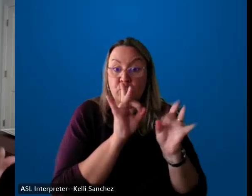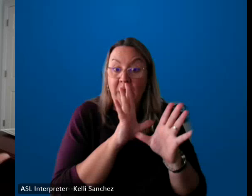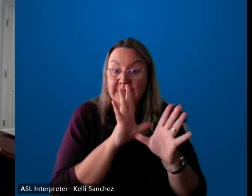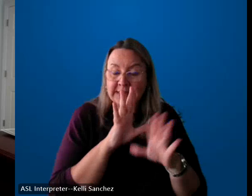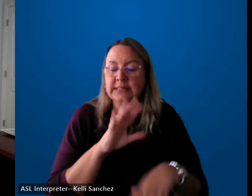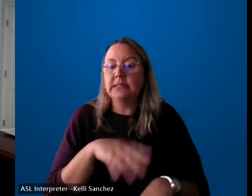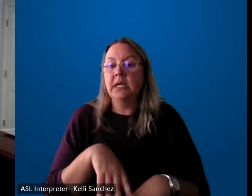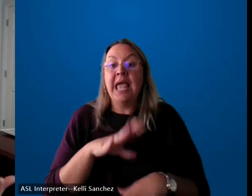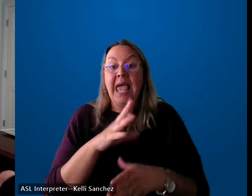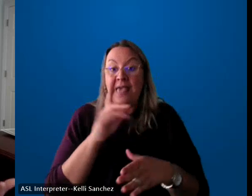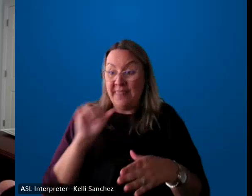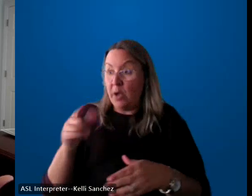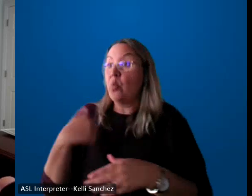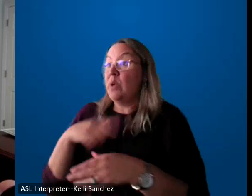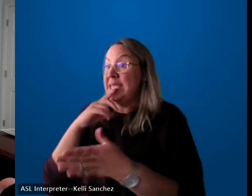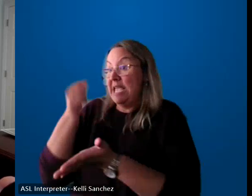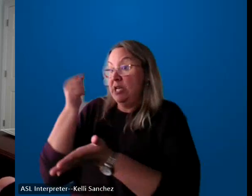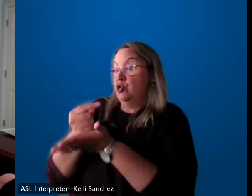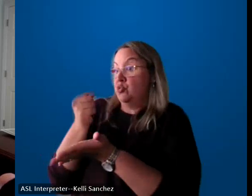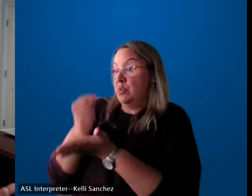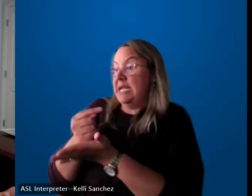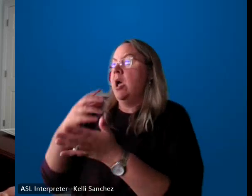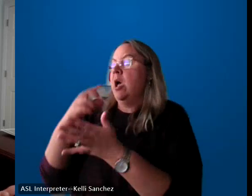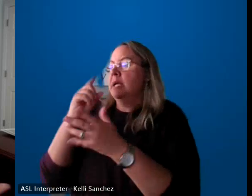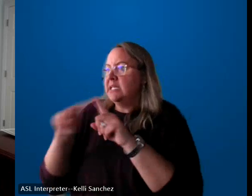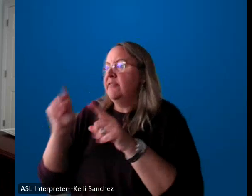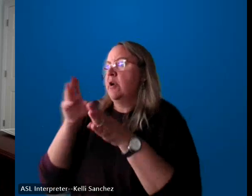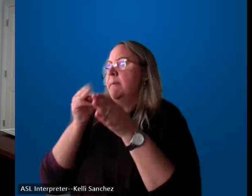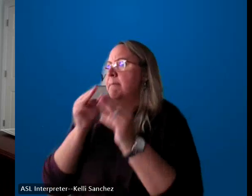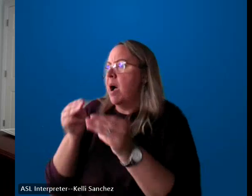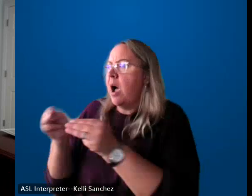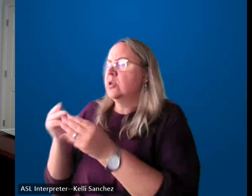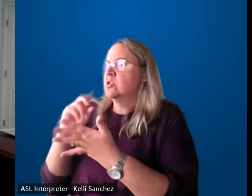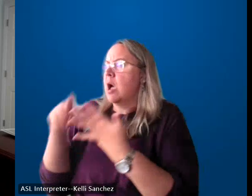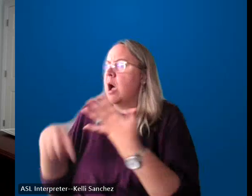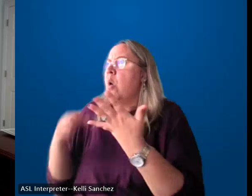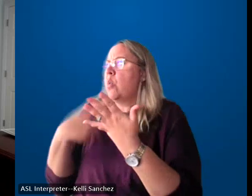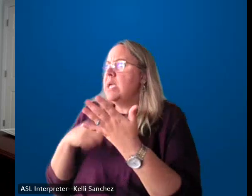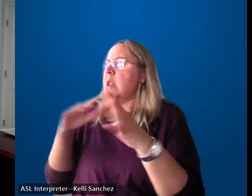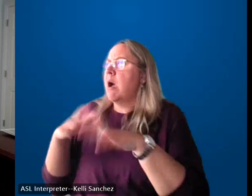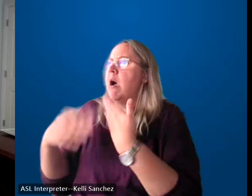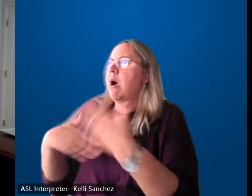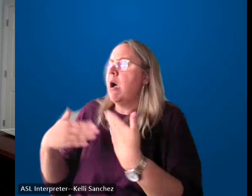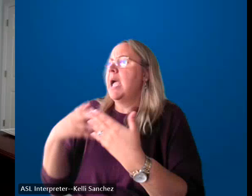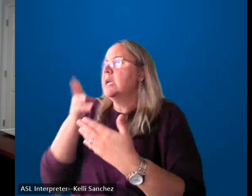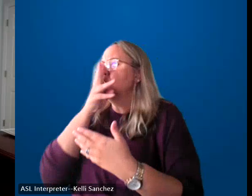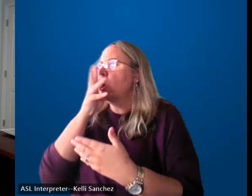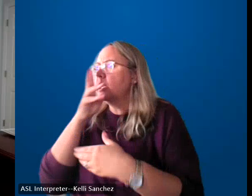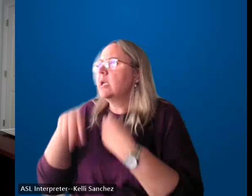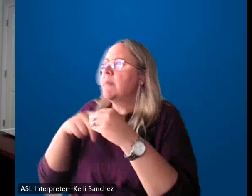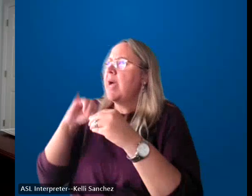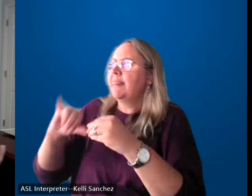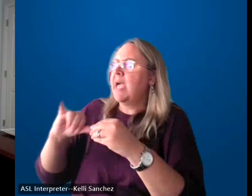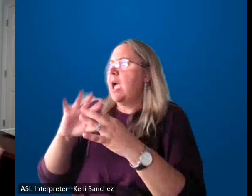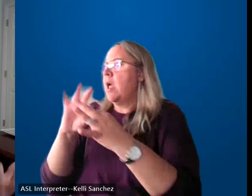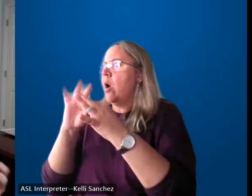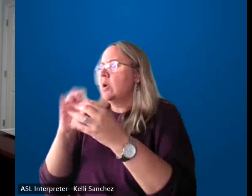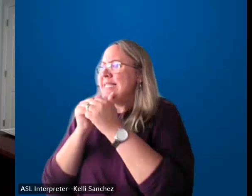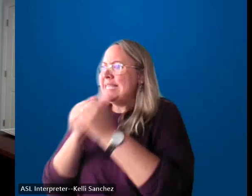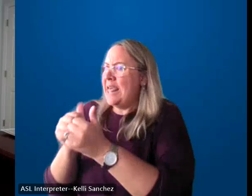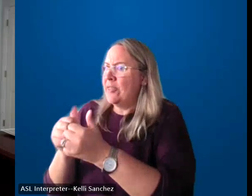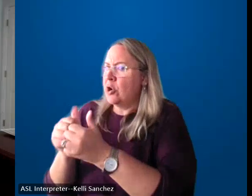different and incredible, amazing modalities that we have to offer. Until we start doing that and start speaking with that unified voice, we're